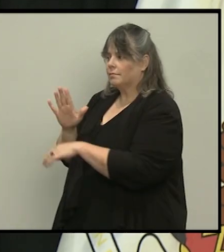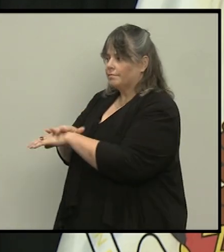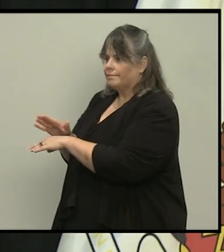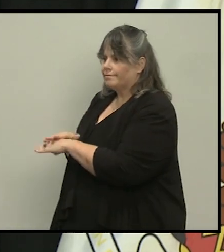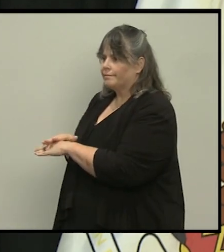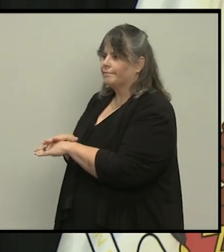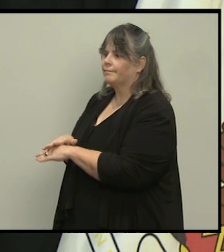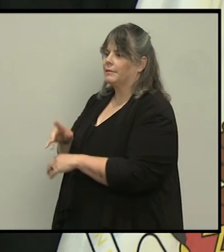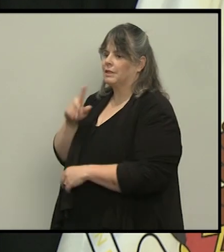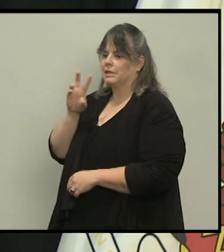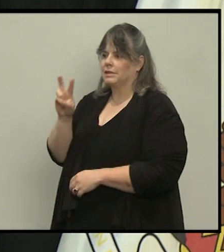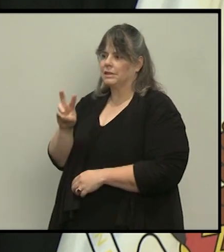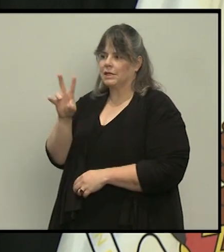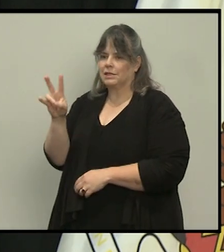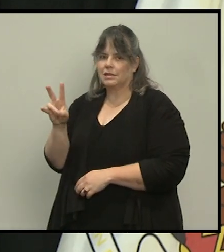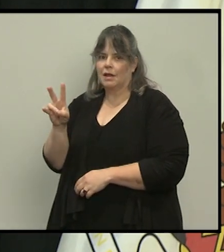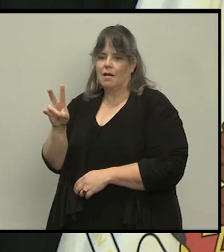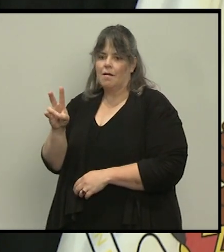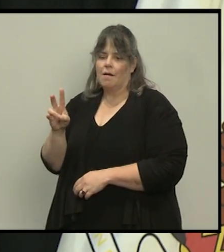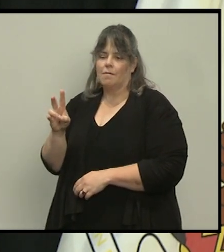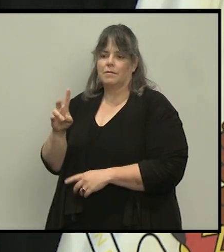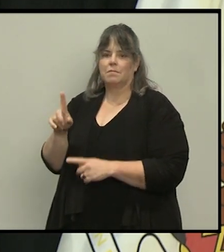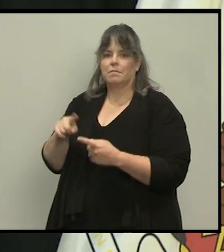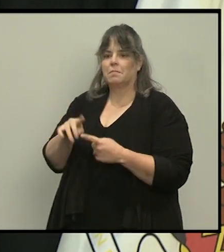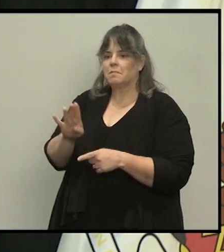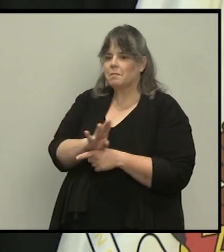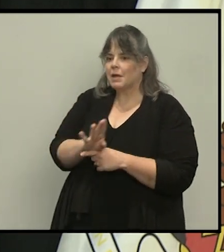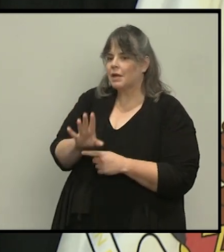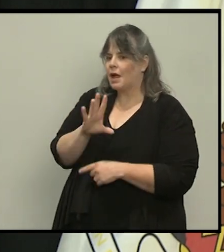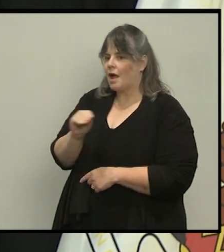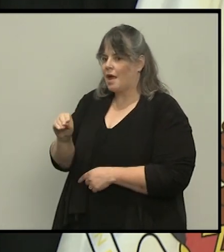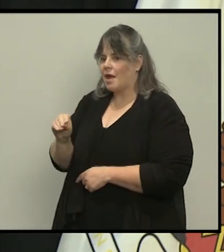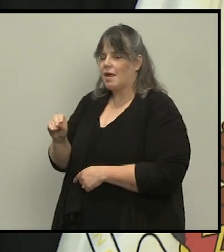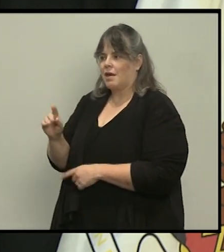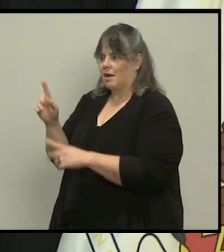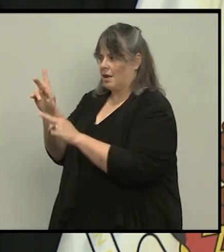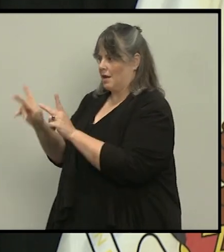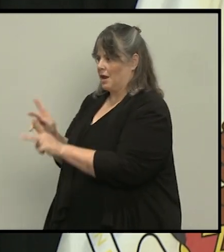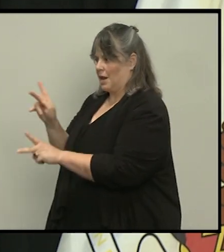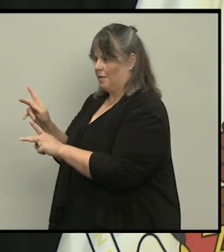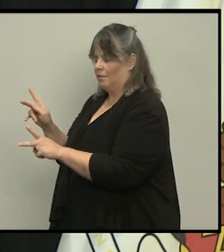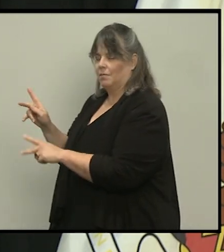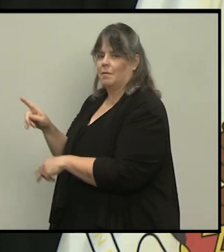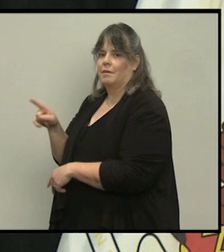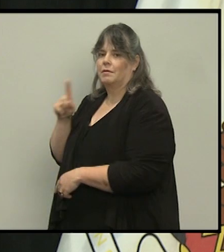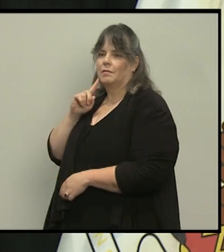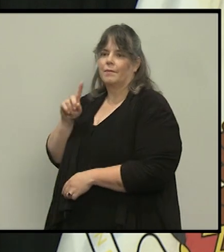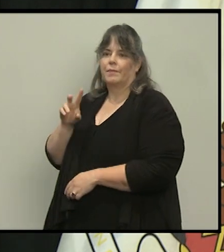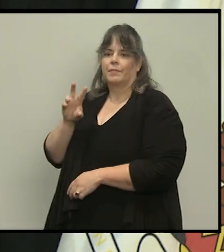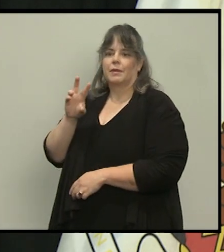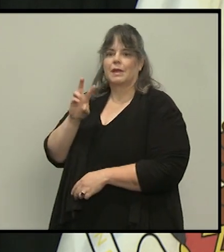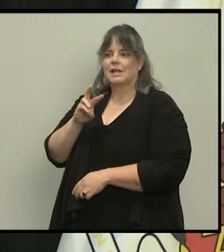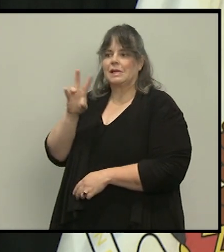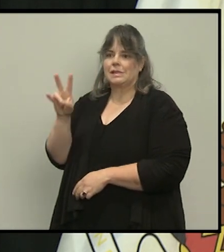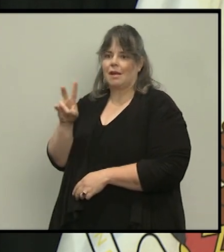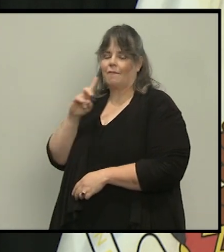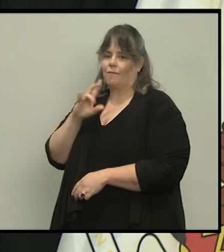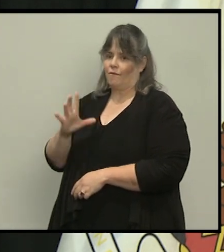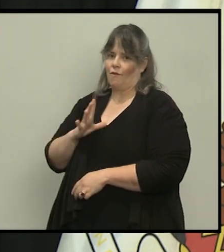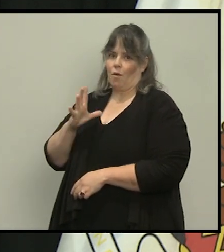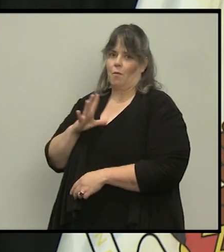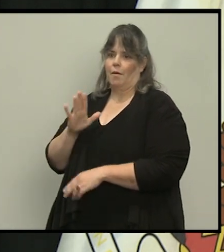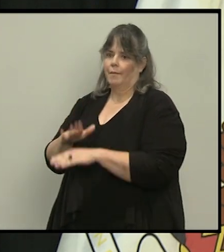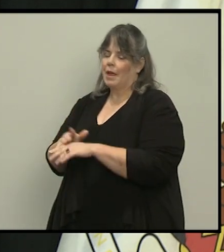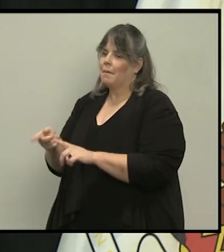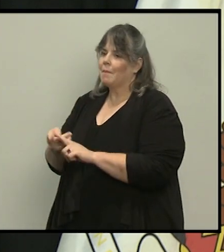67, between businesses and individuals, we've issued 67 formal admonishments. And when I say formal, that means that an